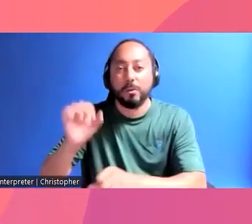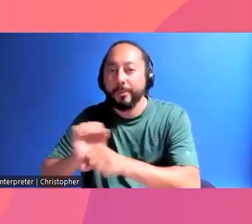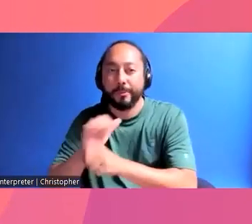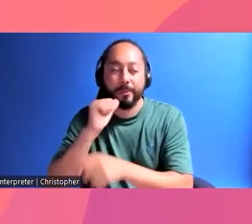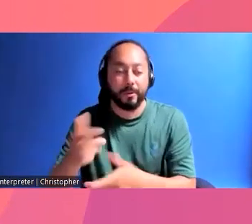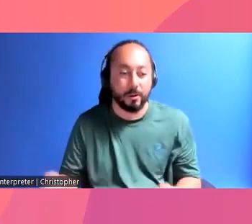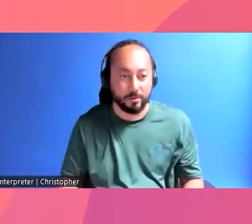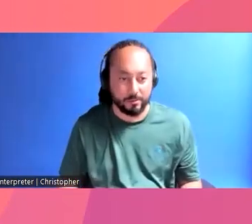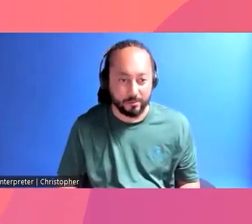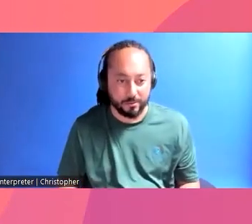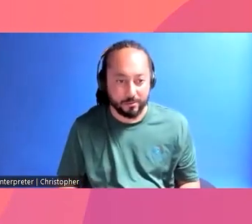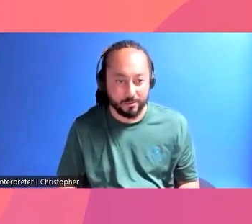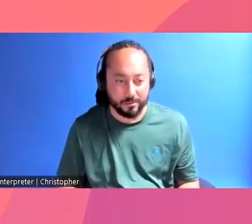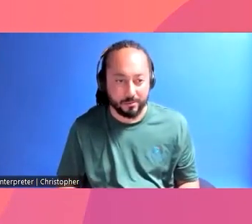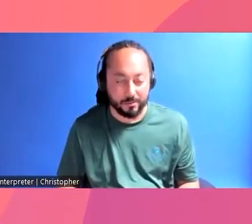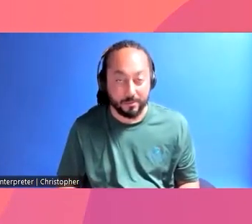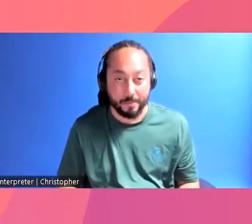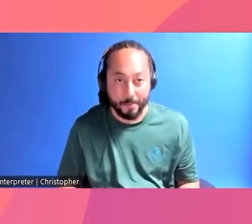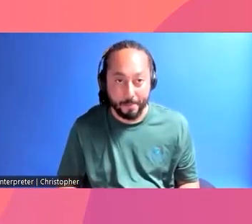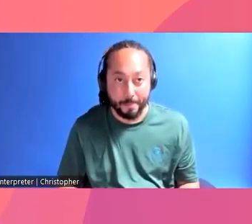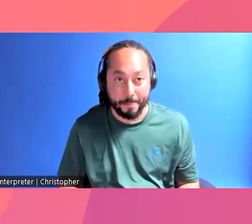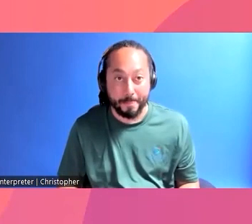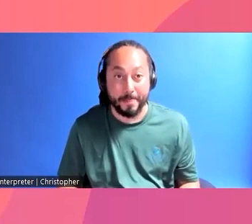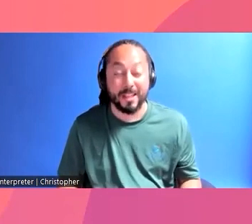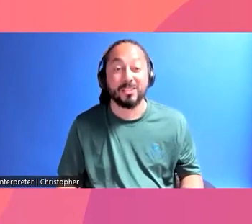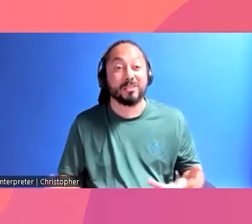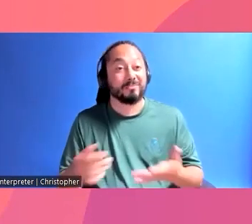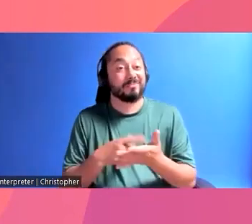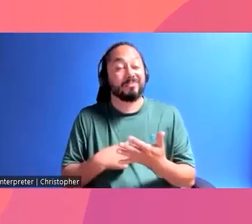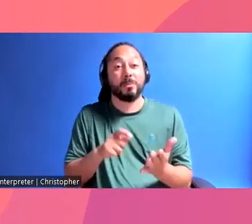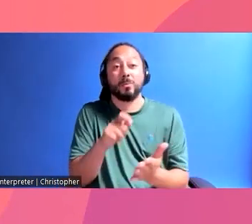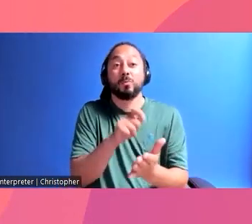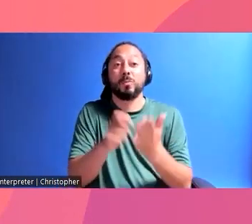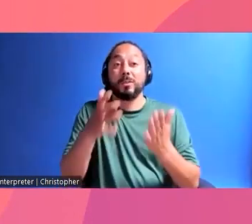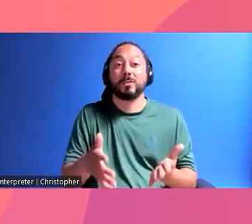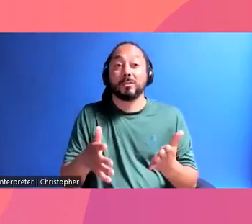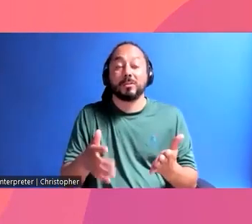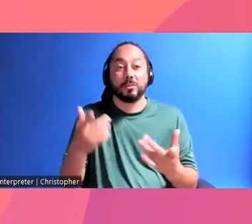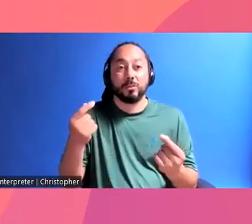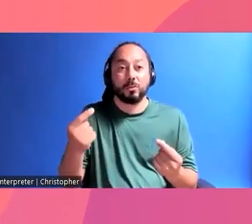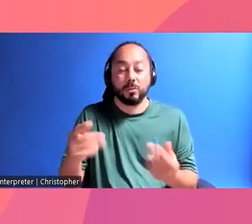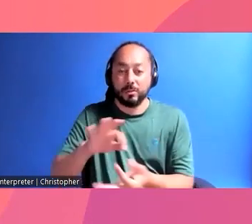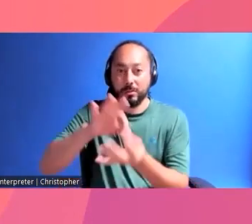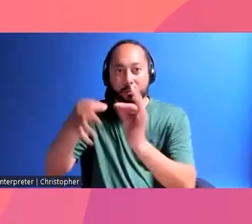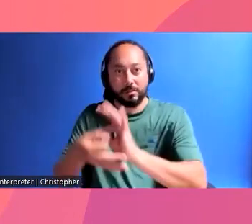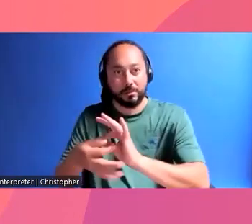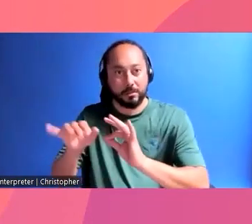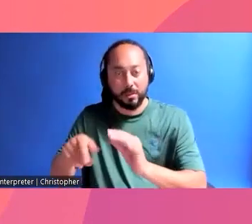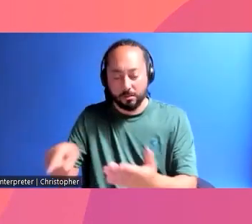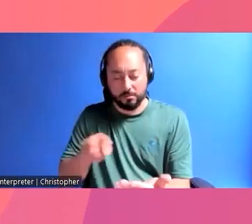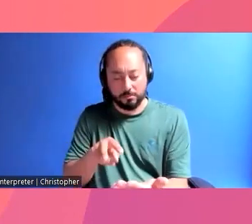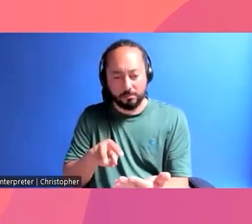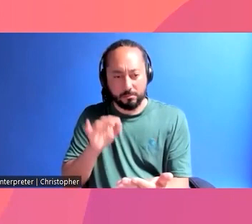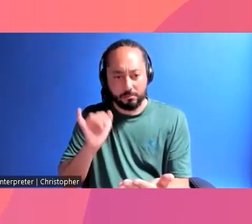When authors make interpretations of these findings, some of the study authors use terms